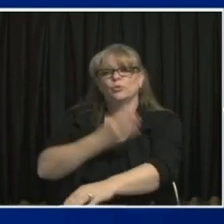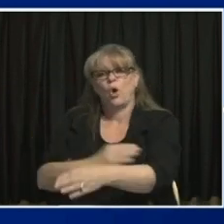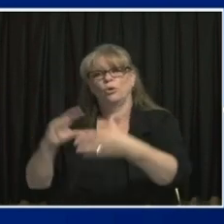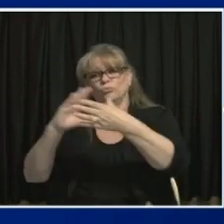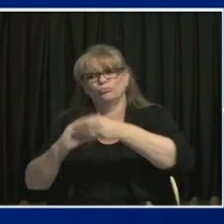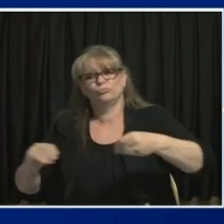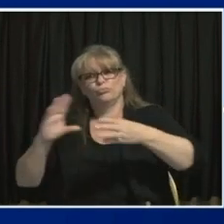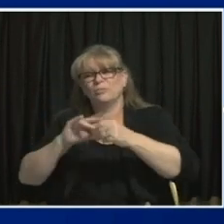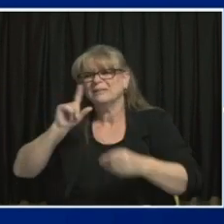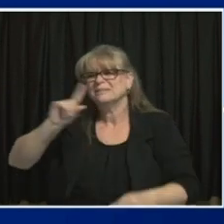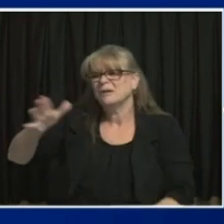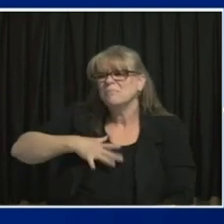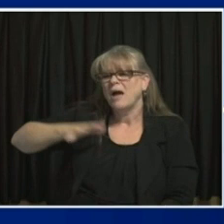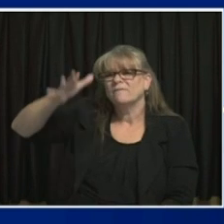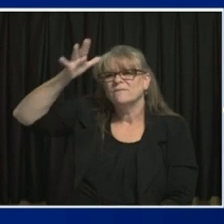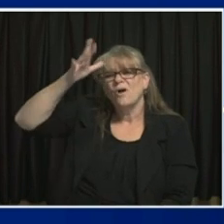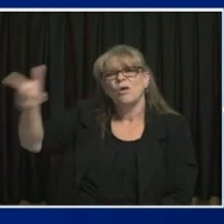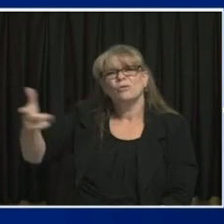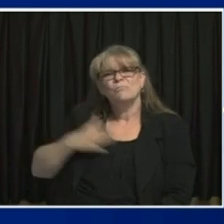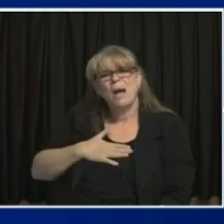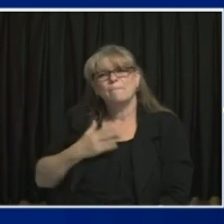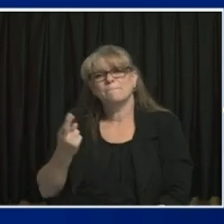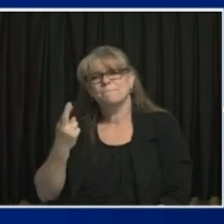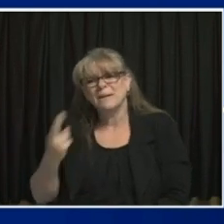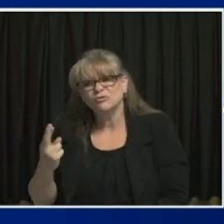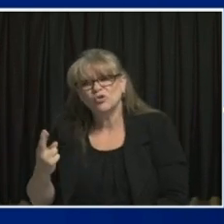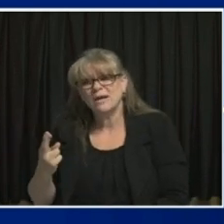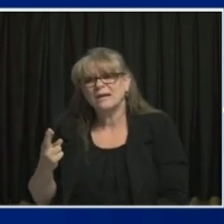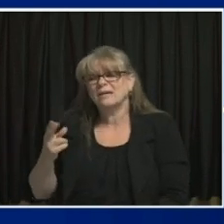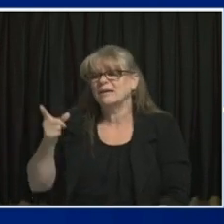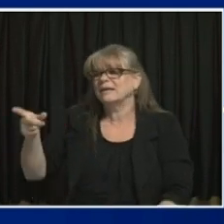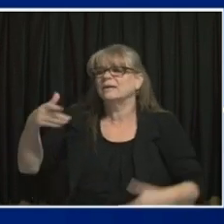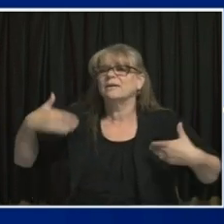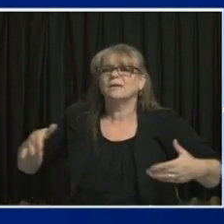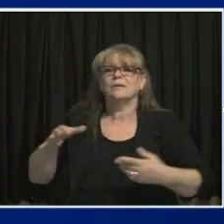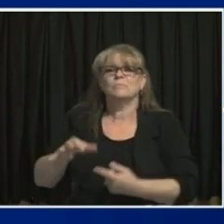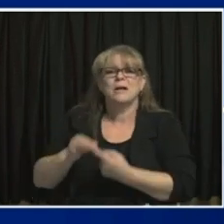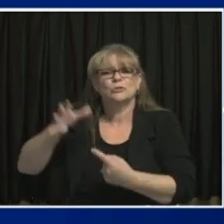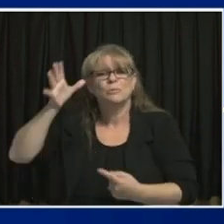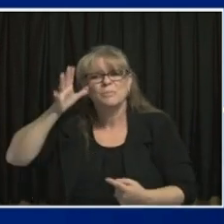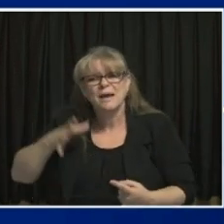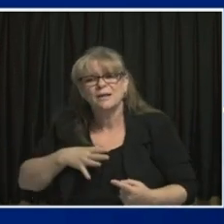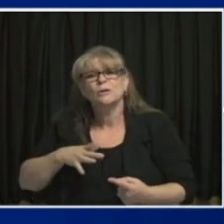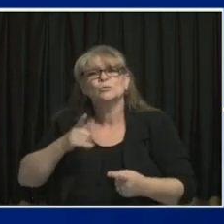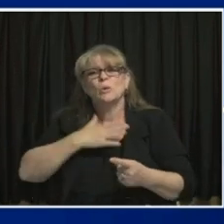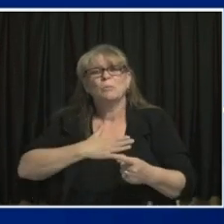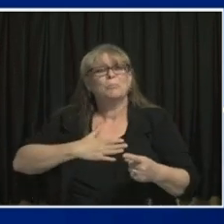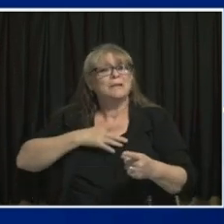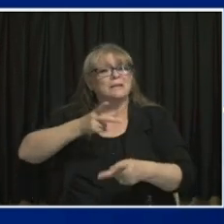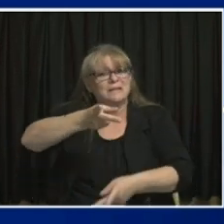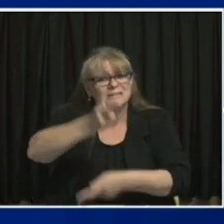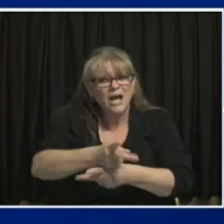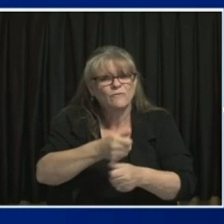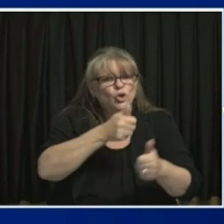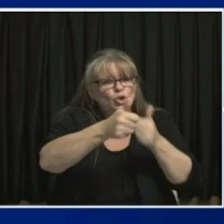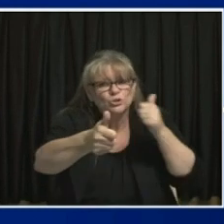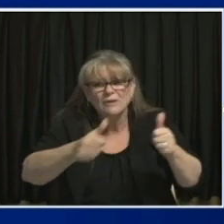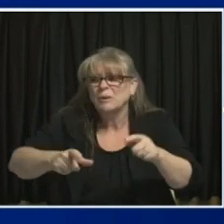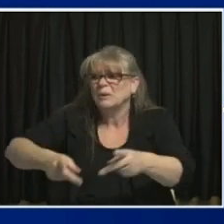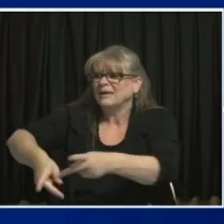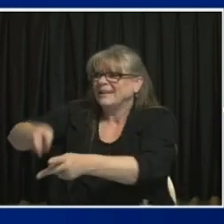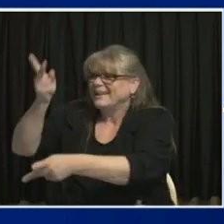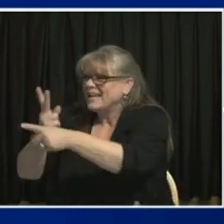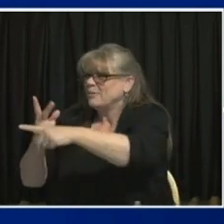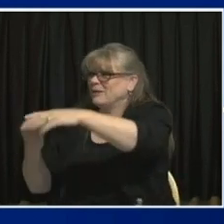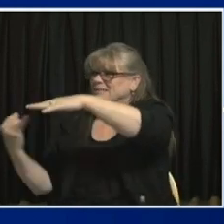friend, everything. He was a rare soul. Do what it takes to keep yourself and your family safe. Quarantine. Just take it seriously because this could happen to